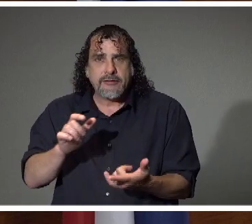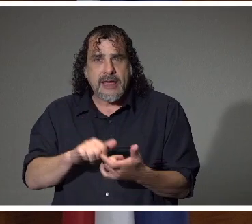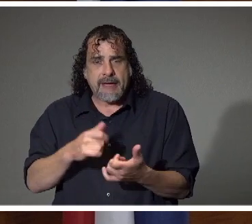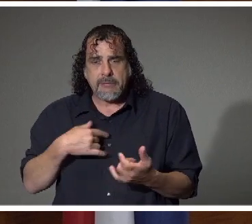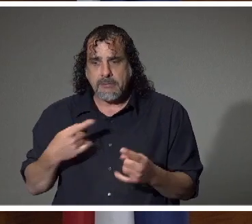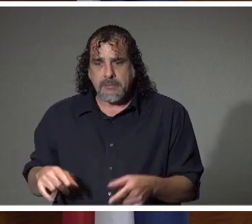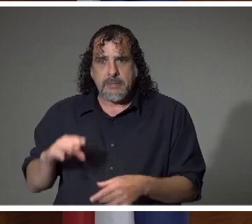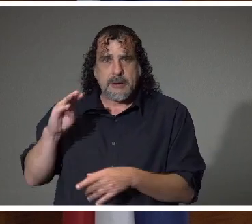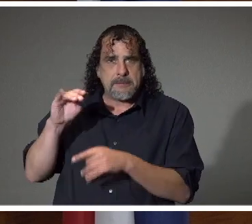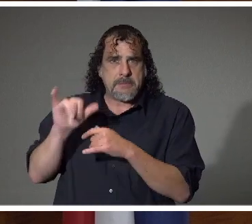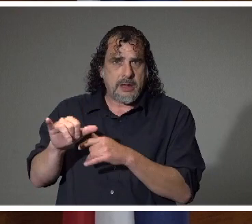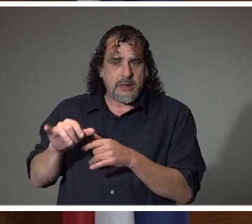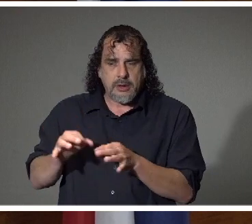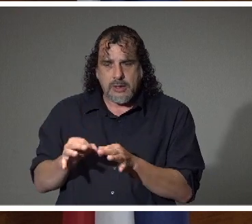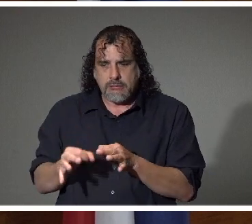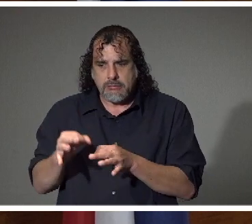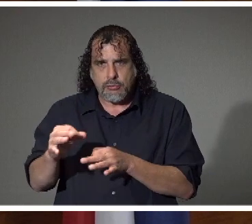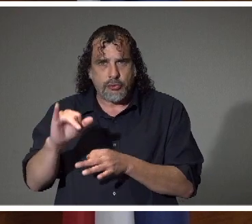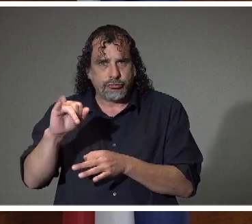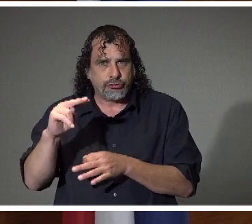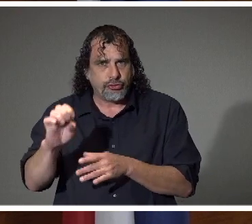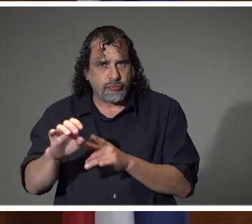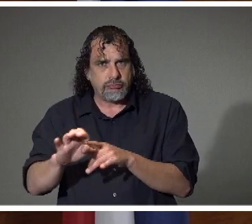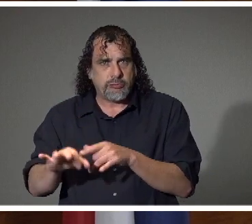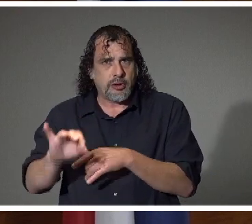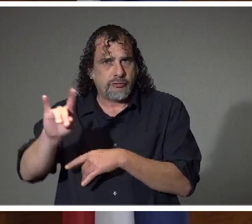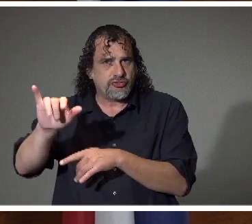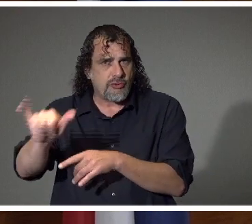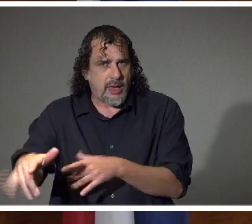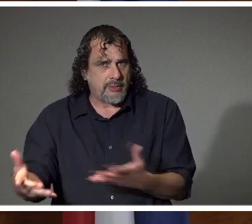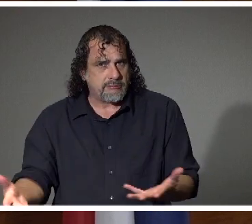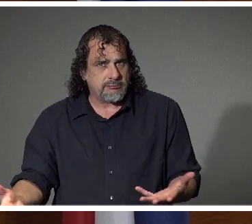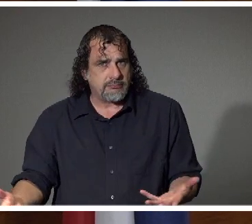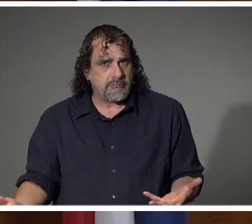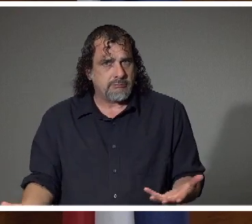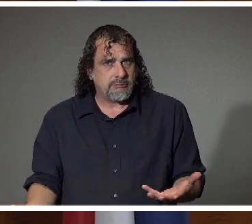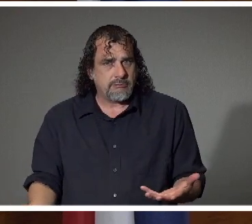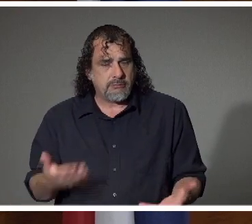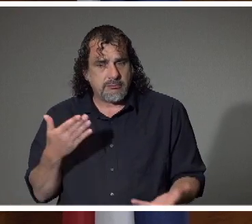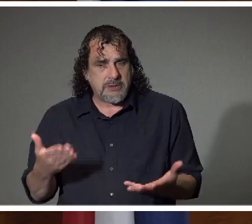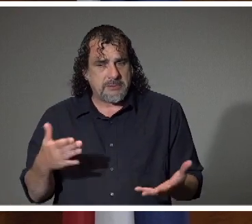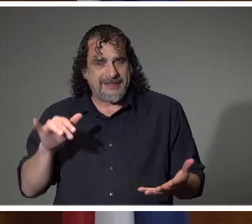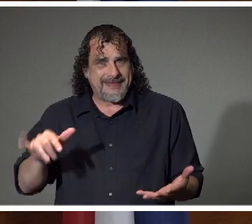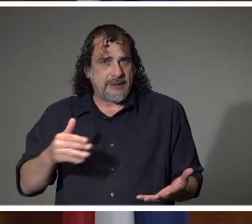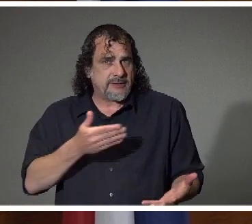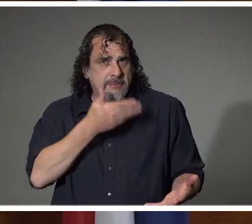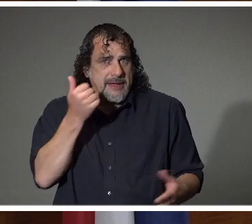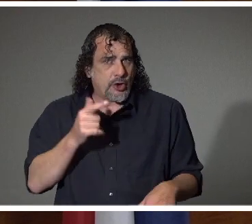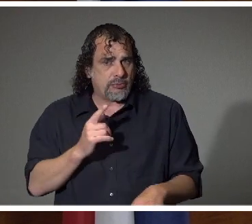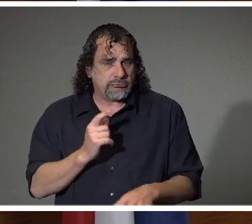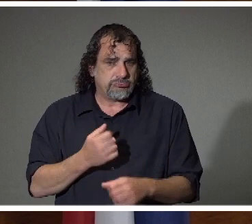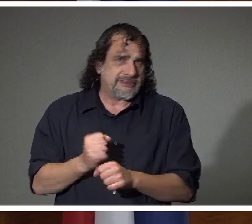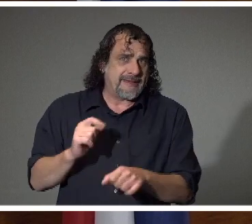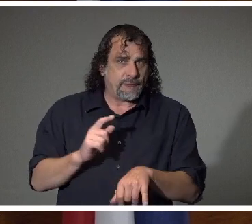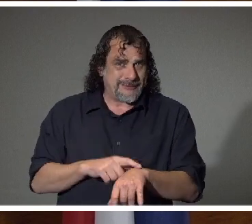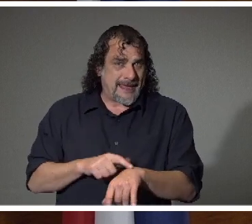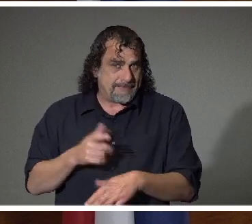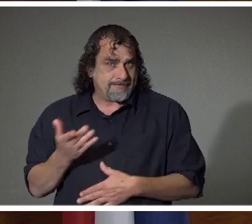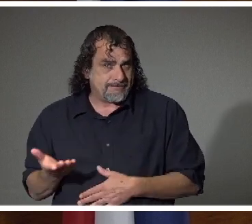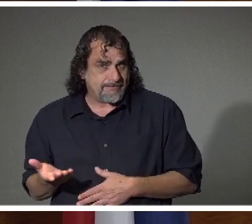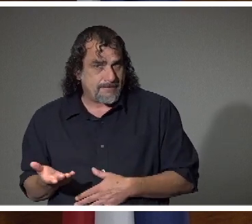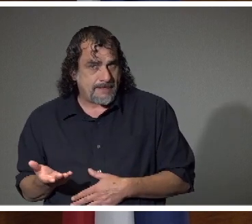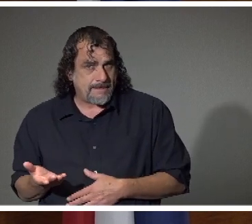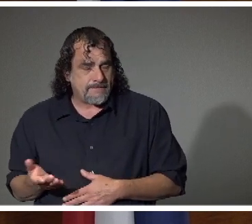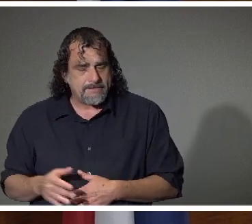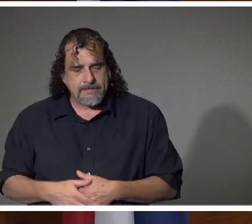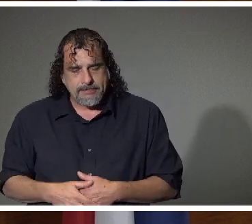May. We could delay them until June or delay them until July, when perhaps that may be a more safe opportunity, depending on